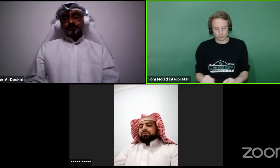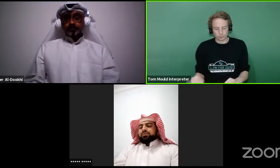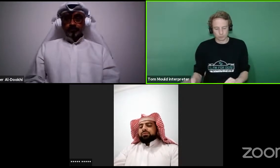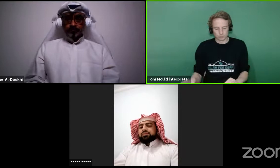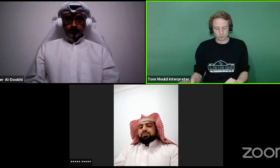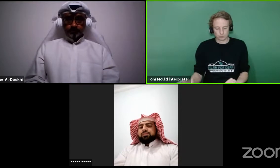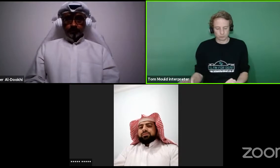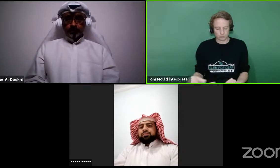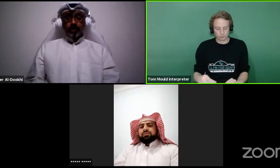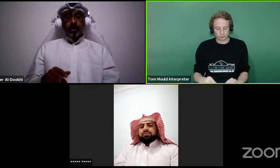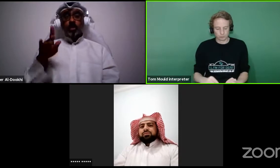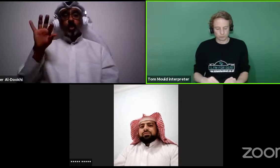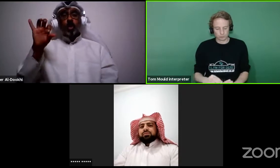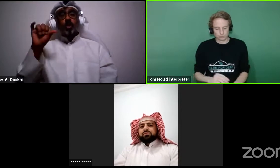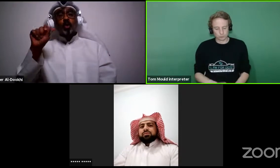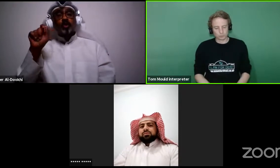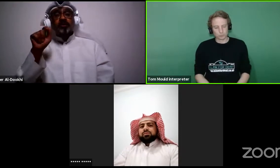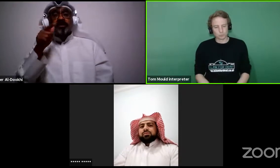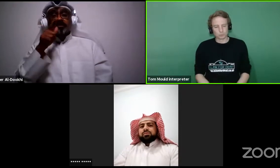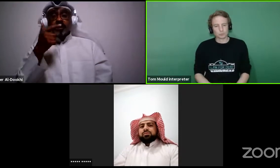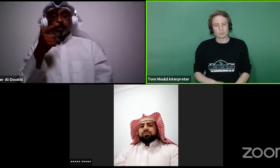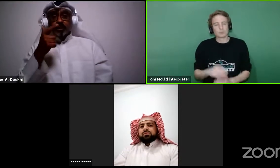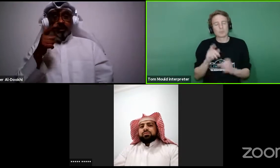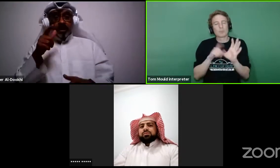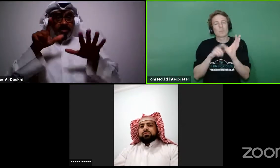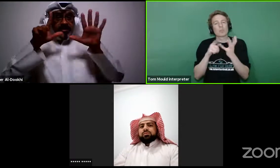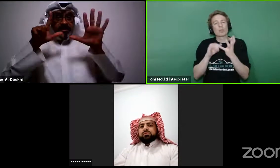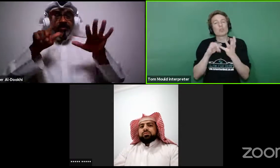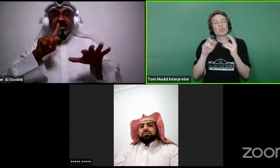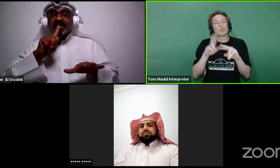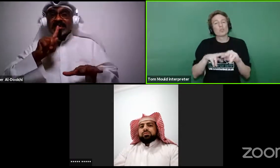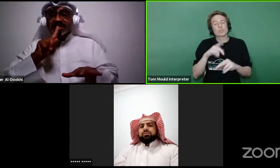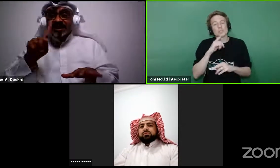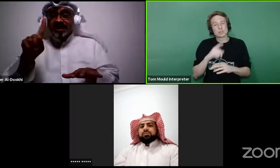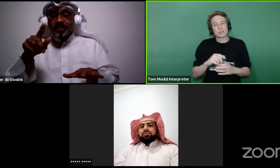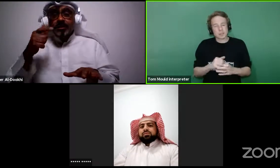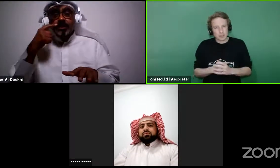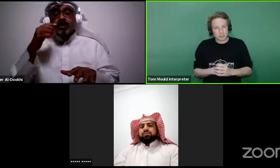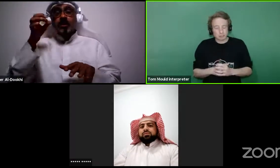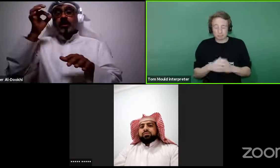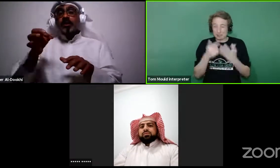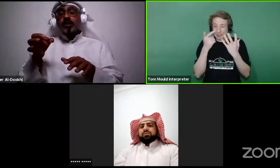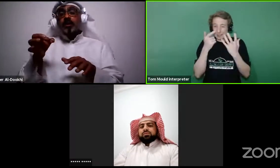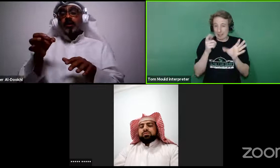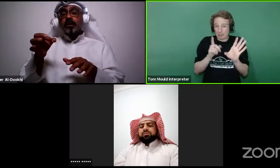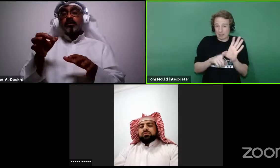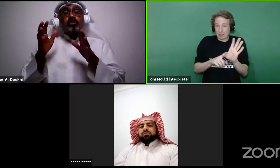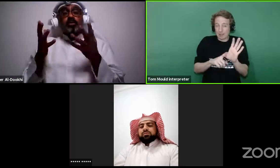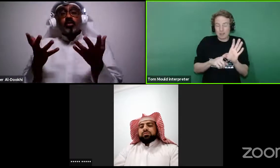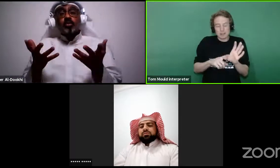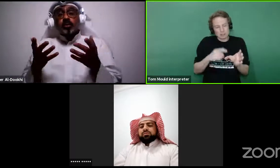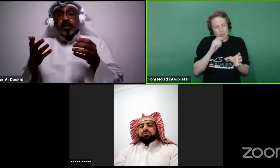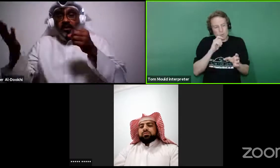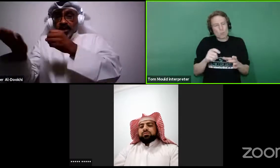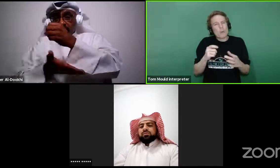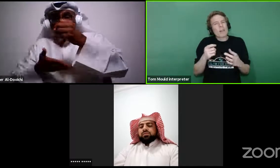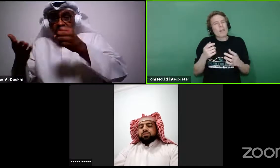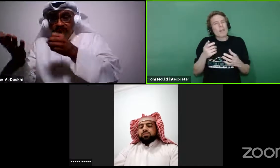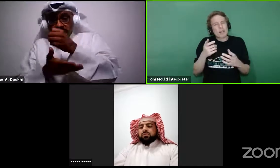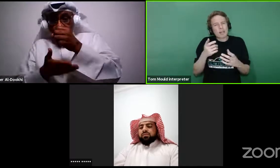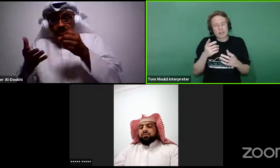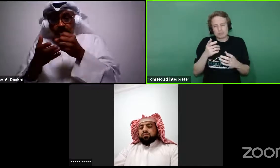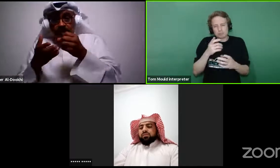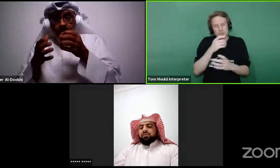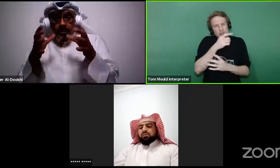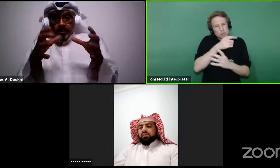Joseph said, for 7 consecutive years you shall sow as usual, and that the harvest which you reap you shall leave in